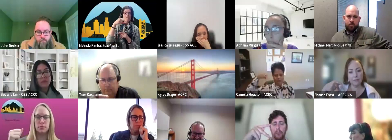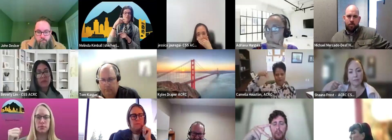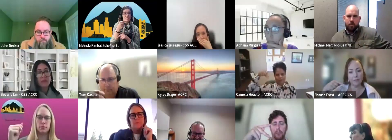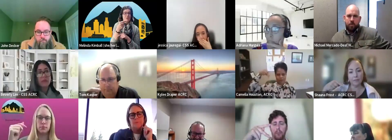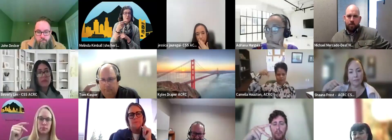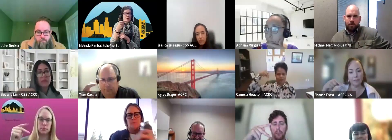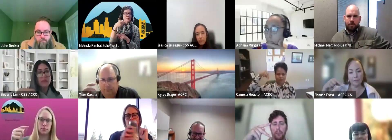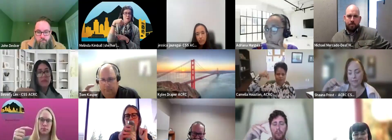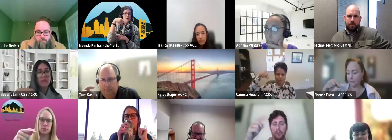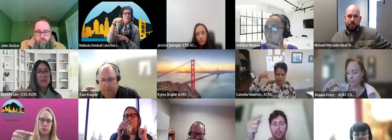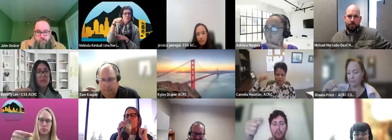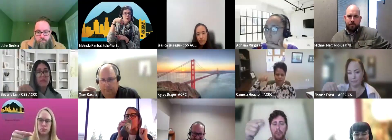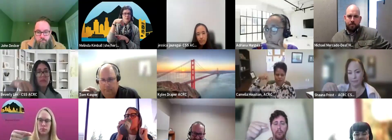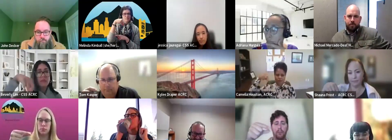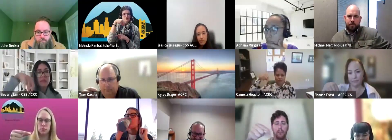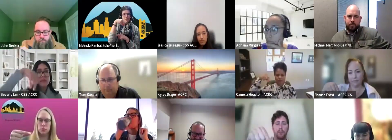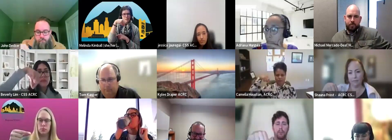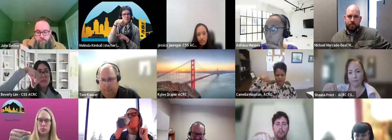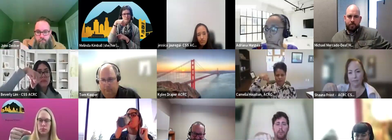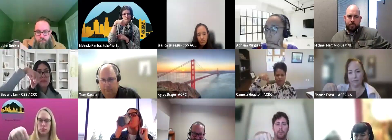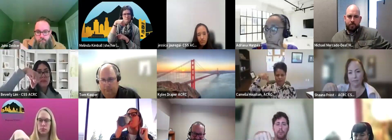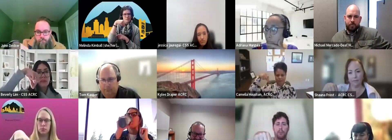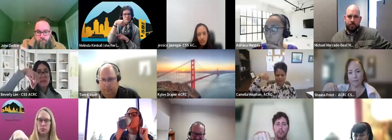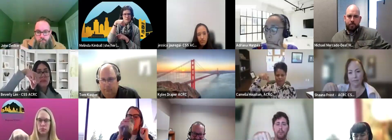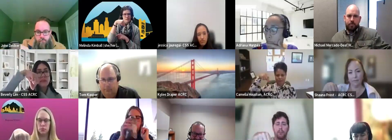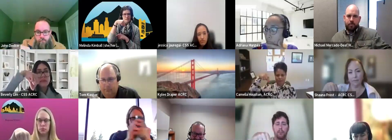now going to take that G shape and you're going to pinch the floor. Q.